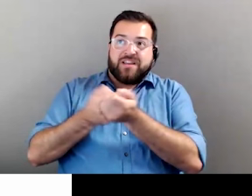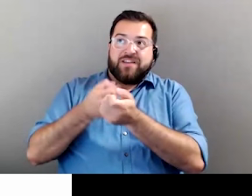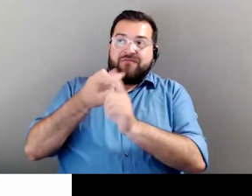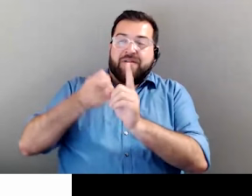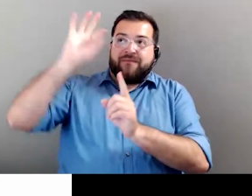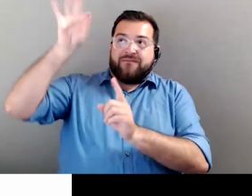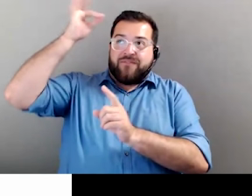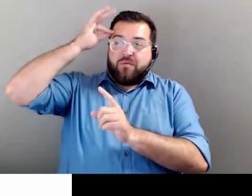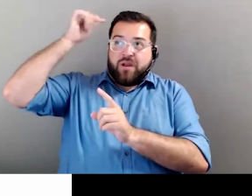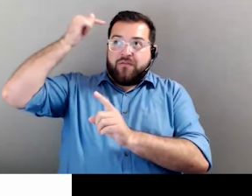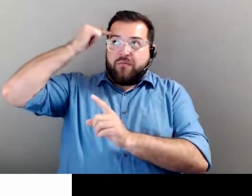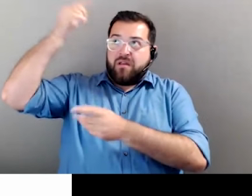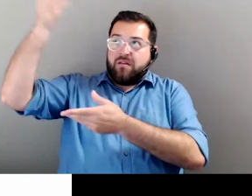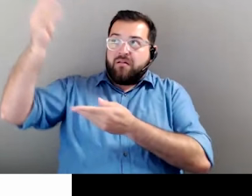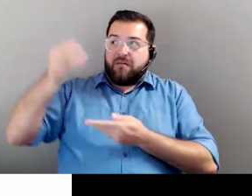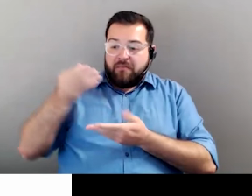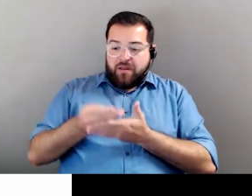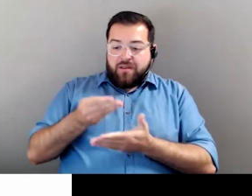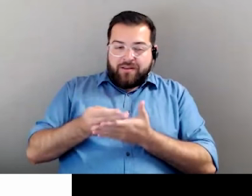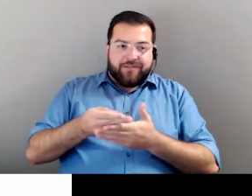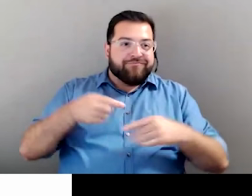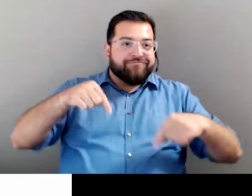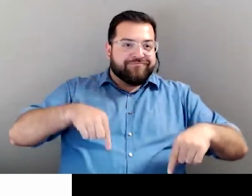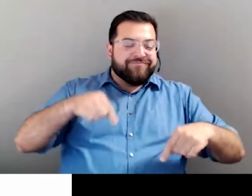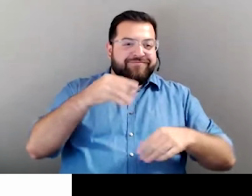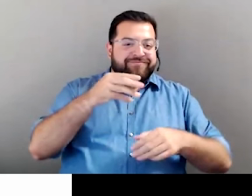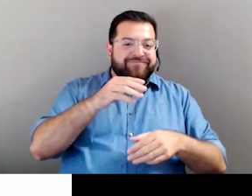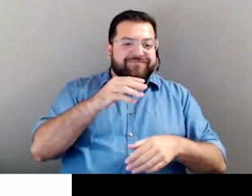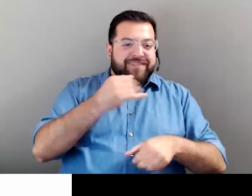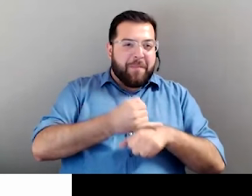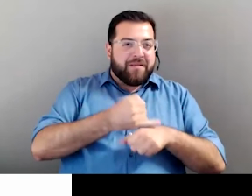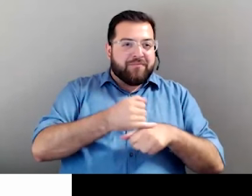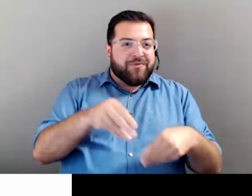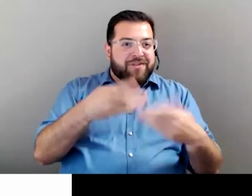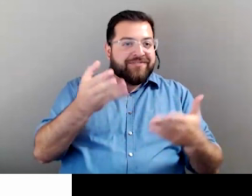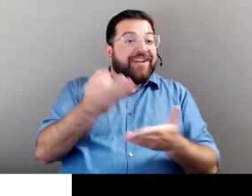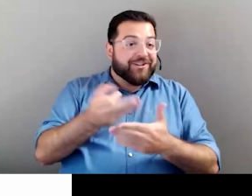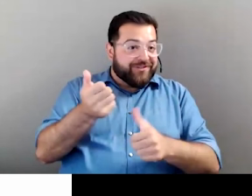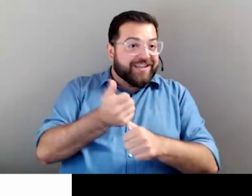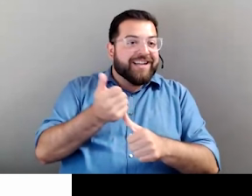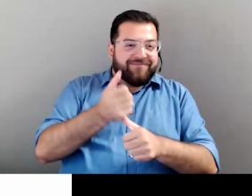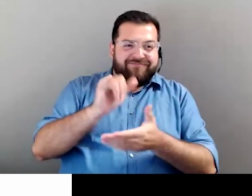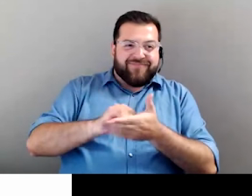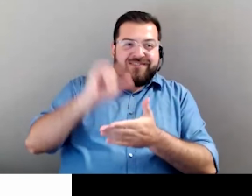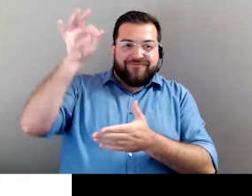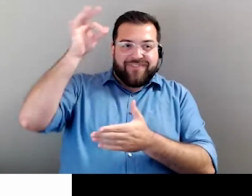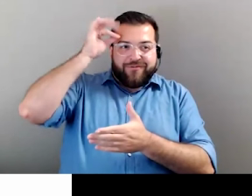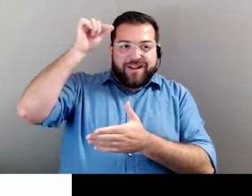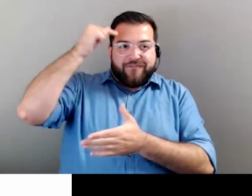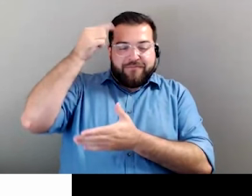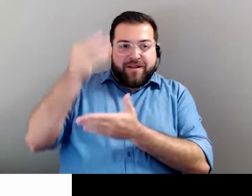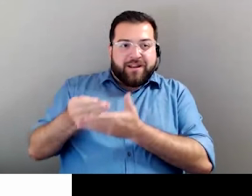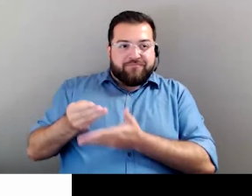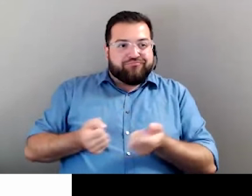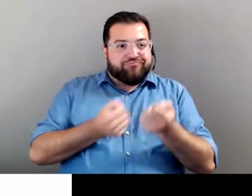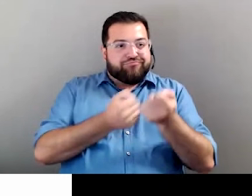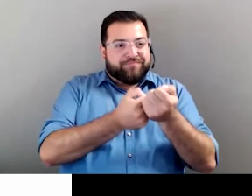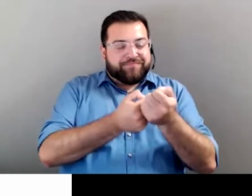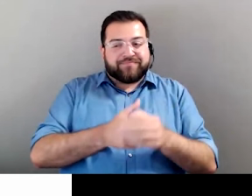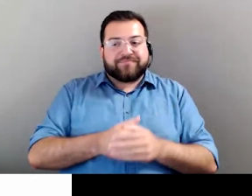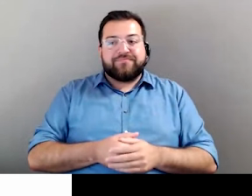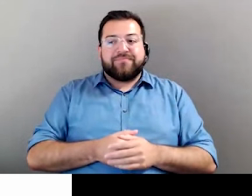to us. And so related protections. So since the beginning of Title IX, there